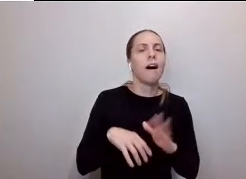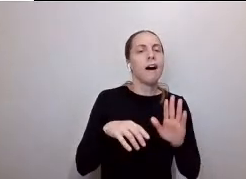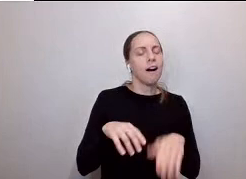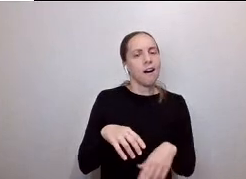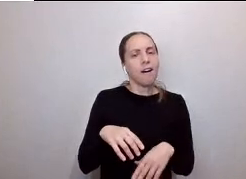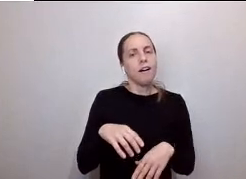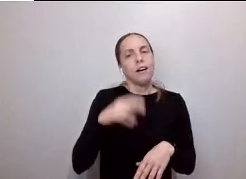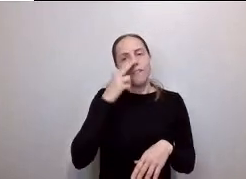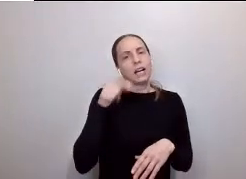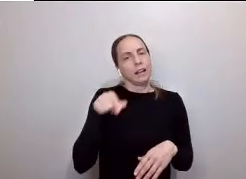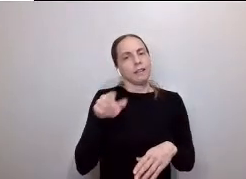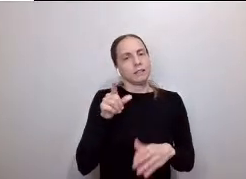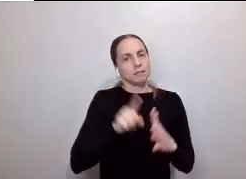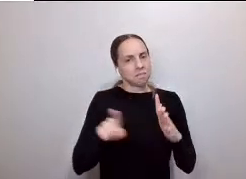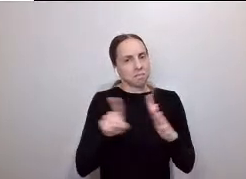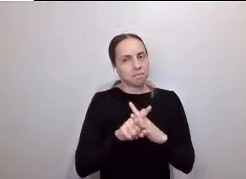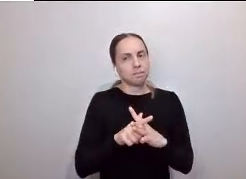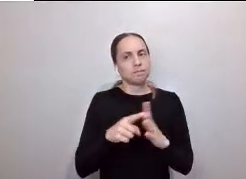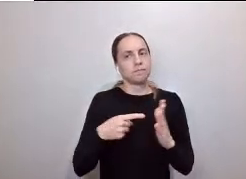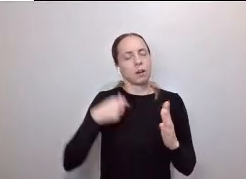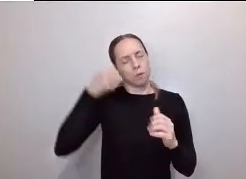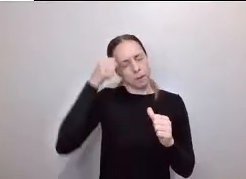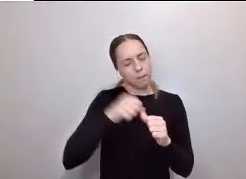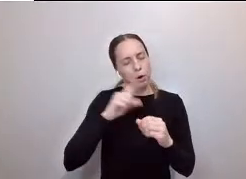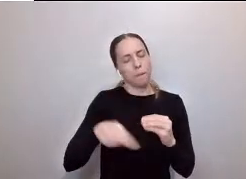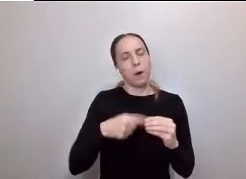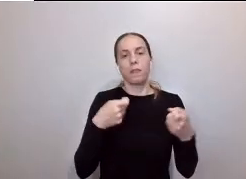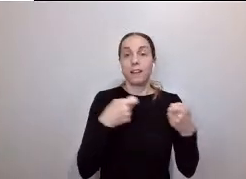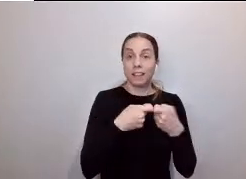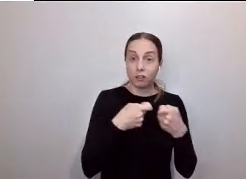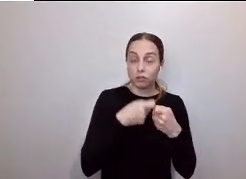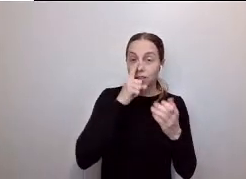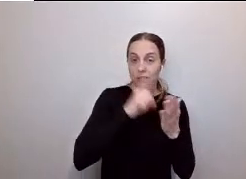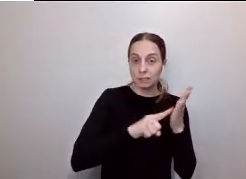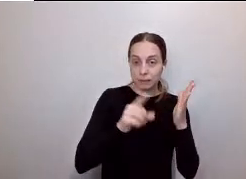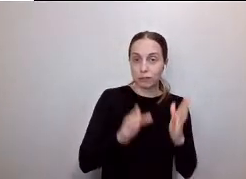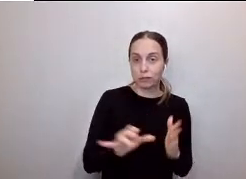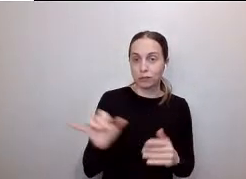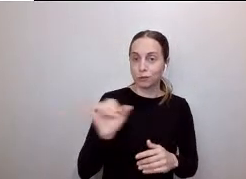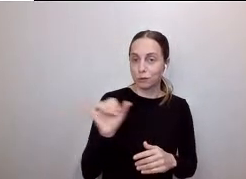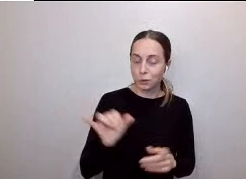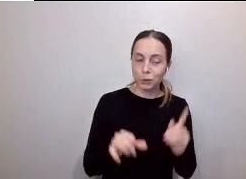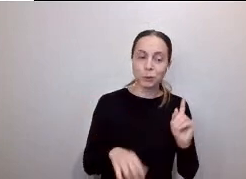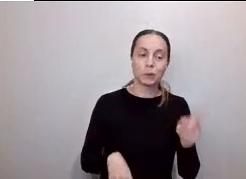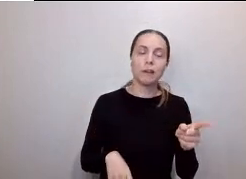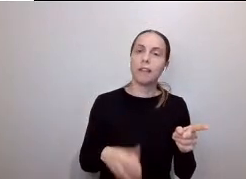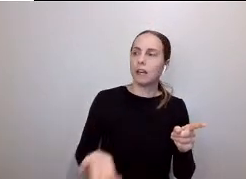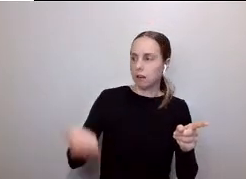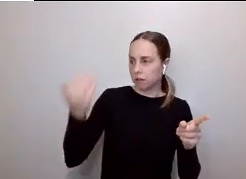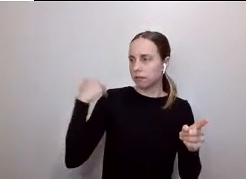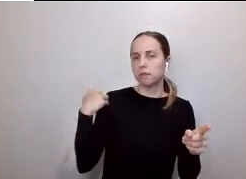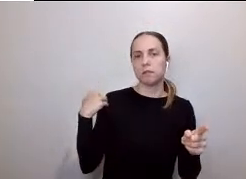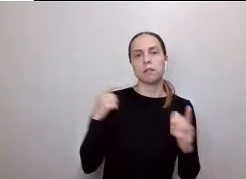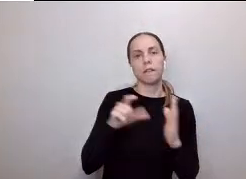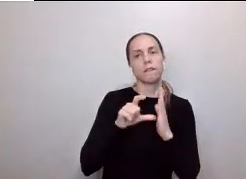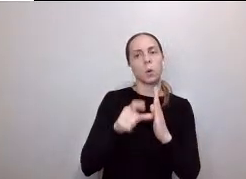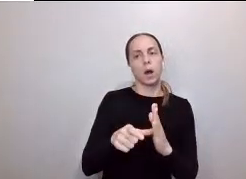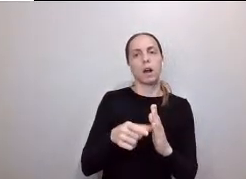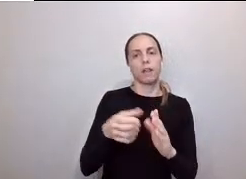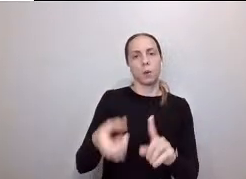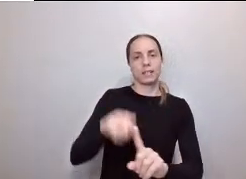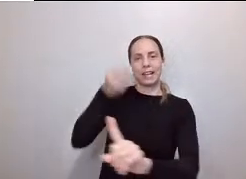about the electrical inspectors, which were for a while taken out of the city, and they were